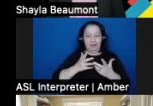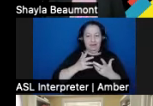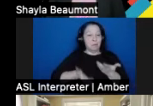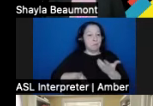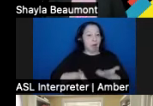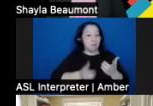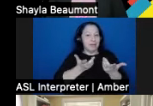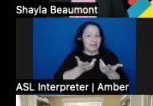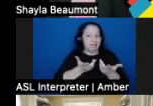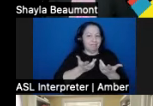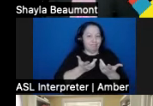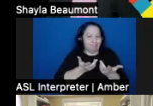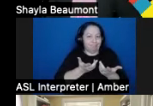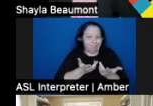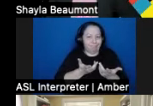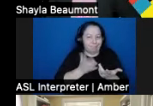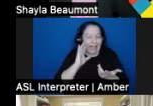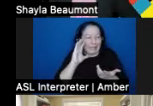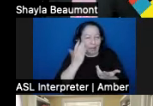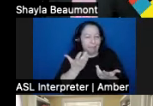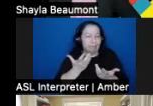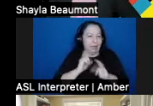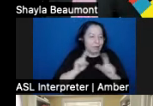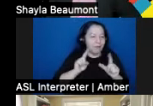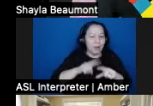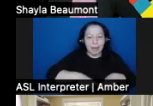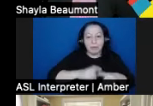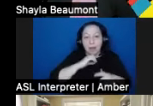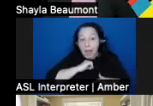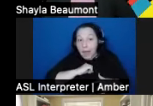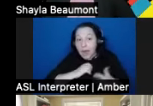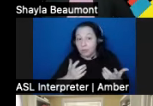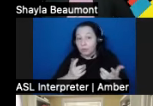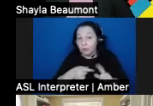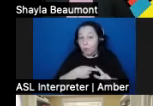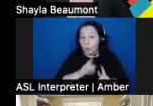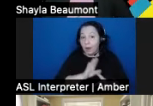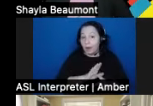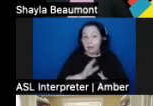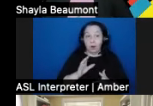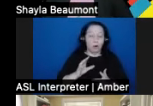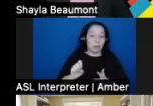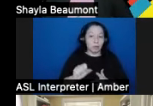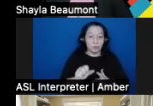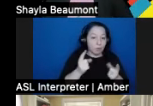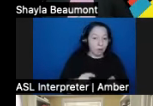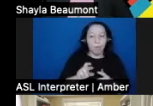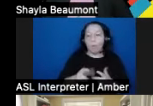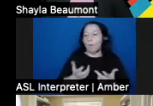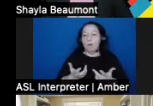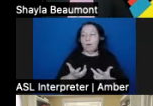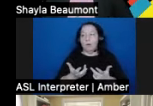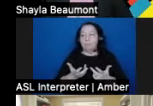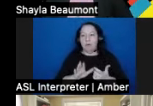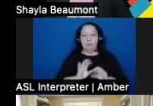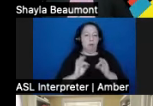different at, depending on the age that someone is when they've experienced an assault, right? Or how their